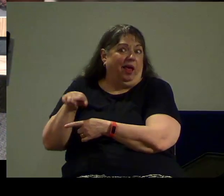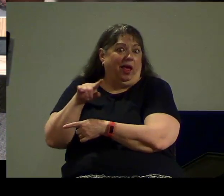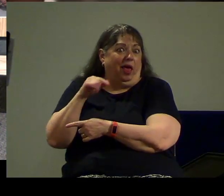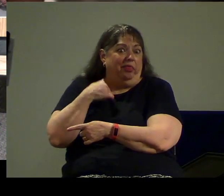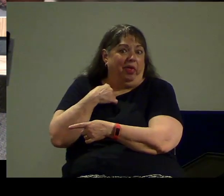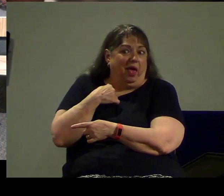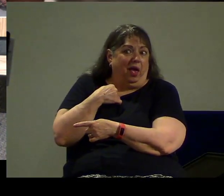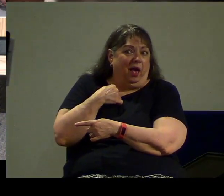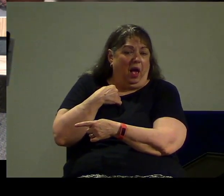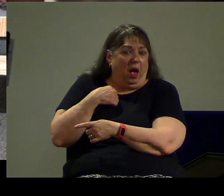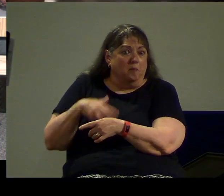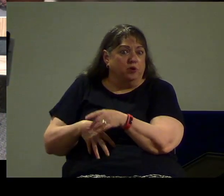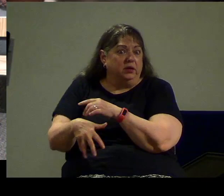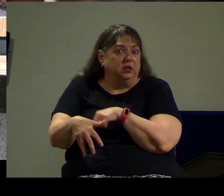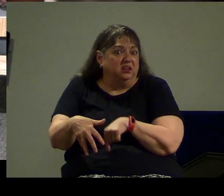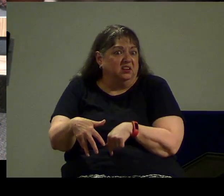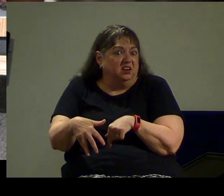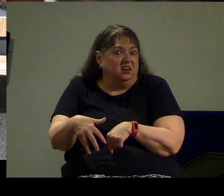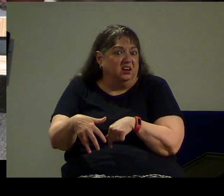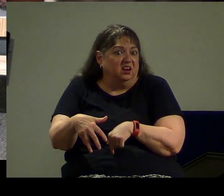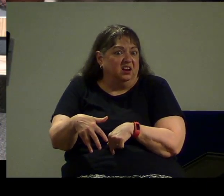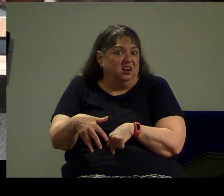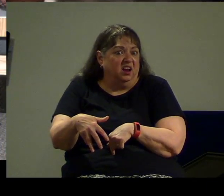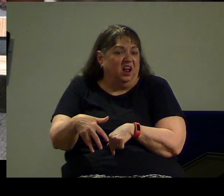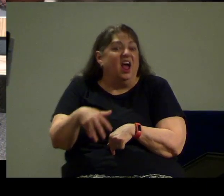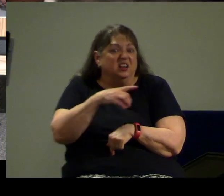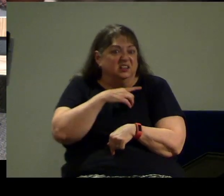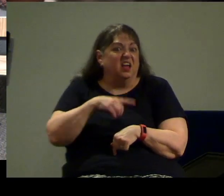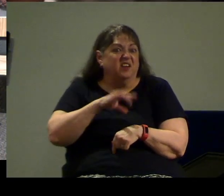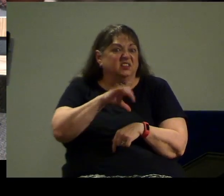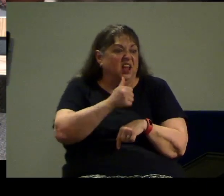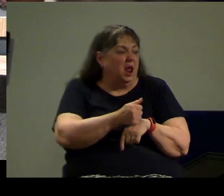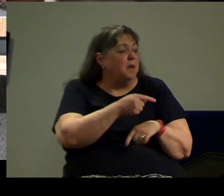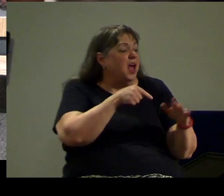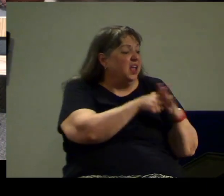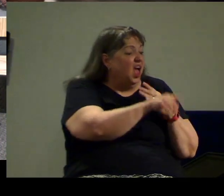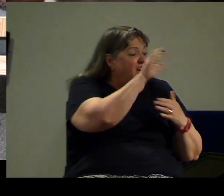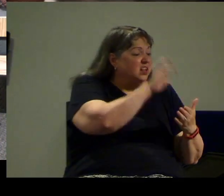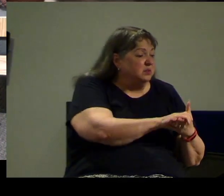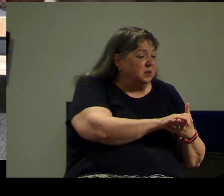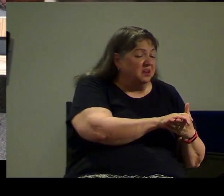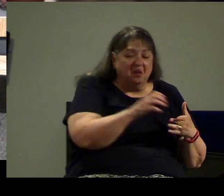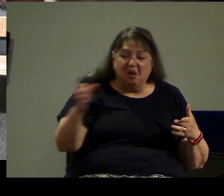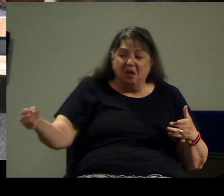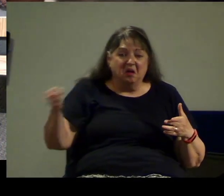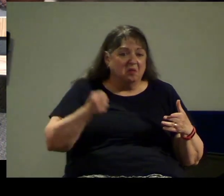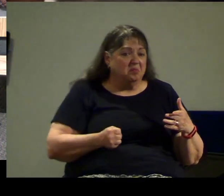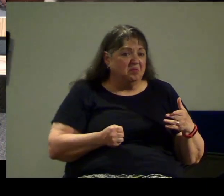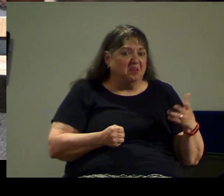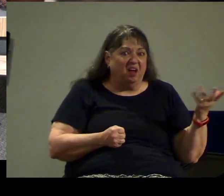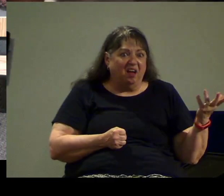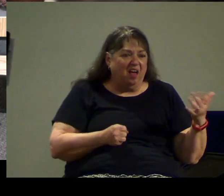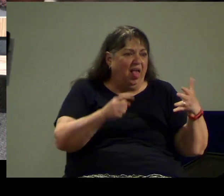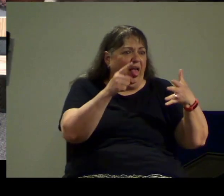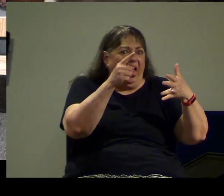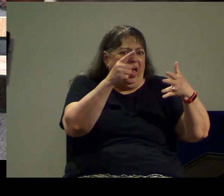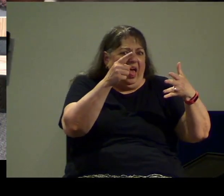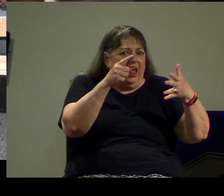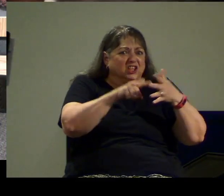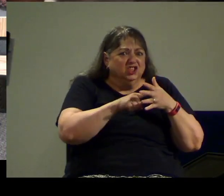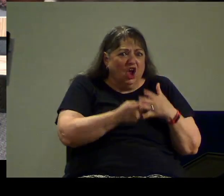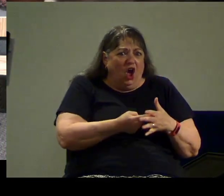Uriah killed. This is what wrong desires bring: devastation, deadly